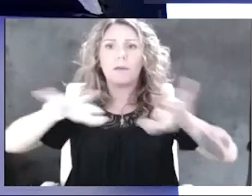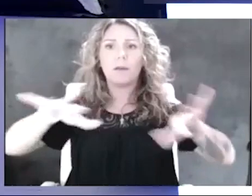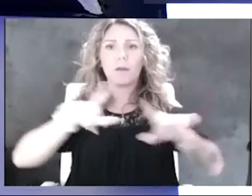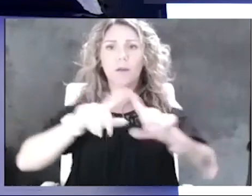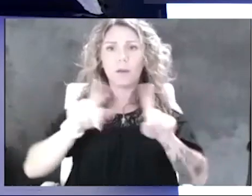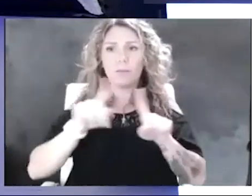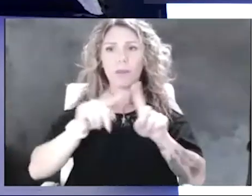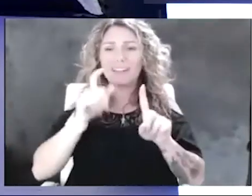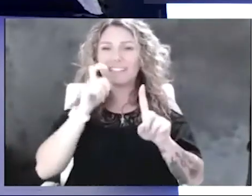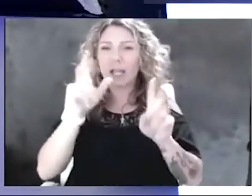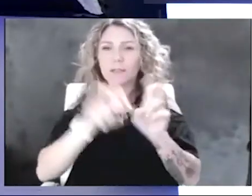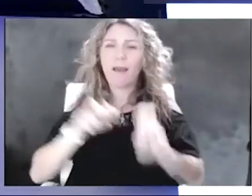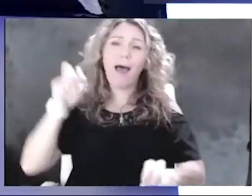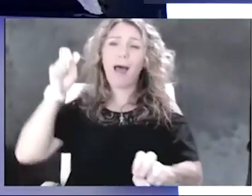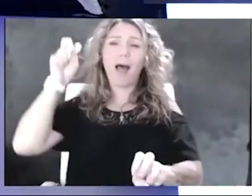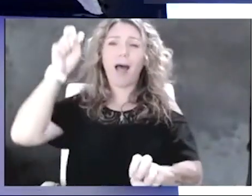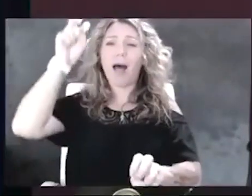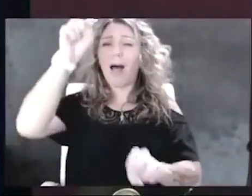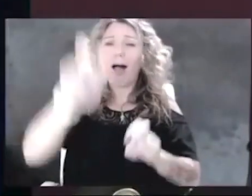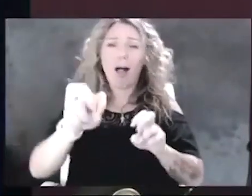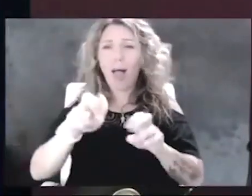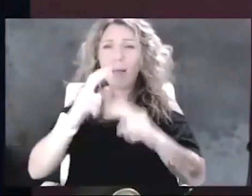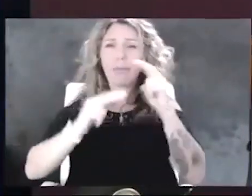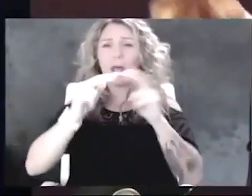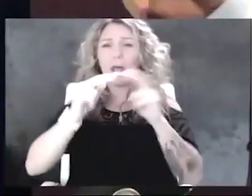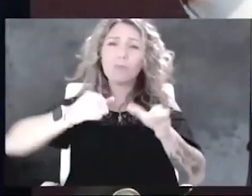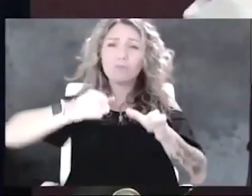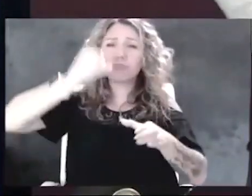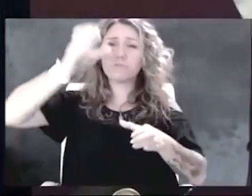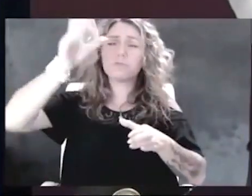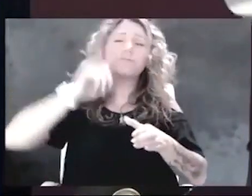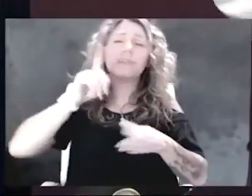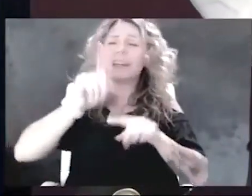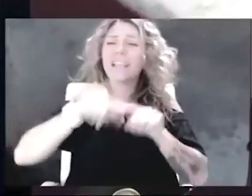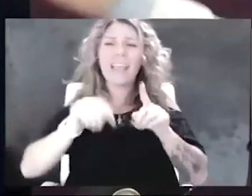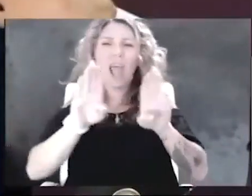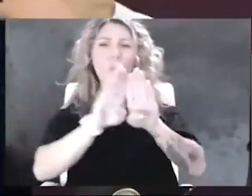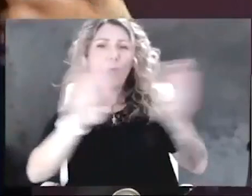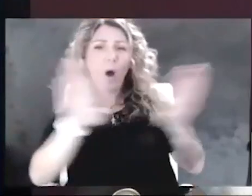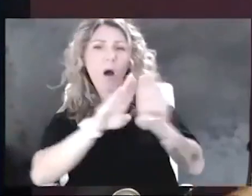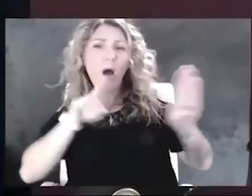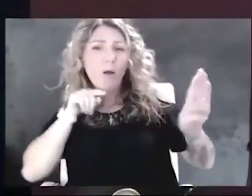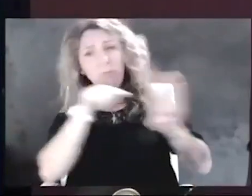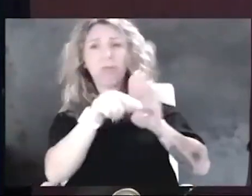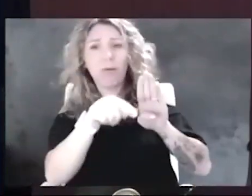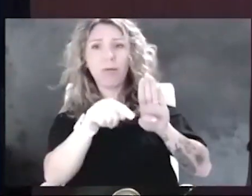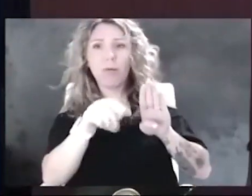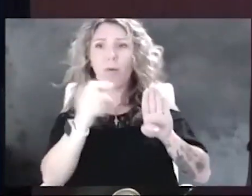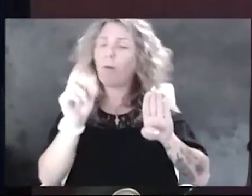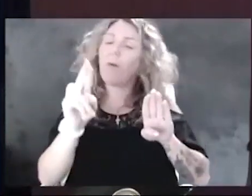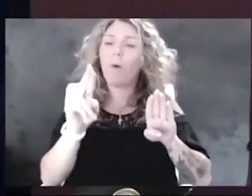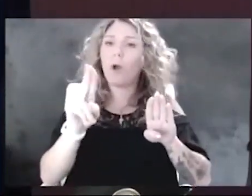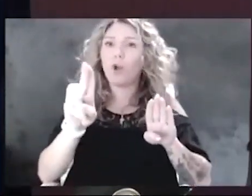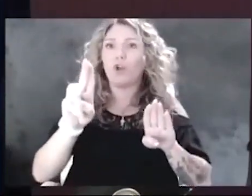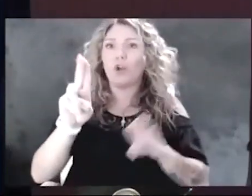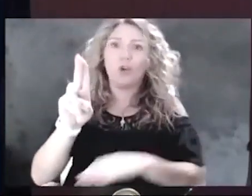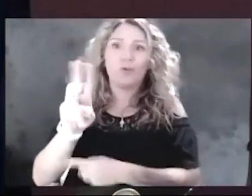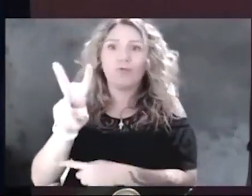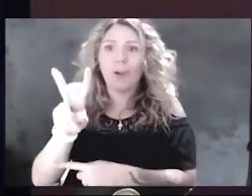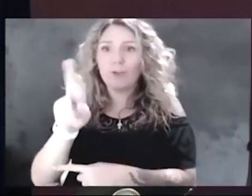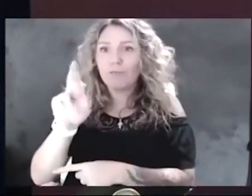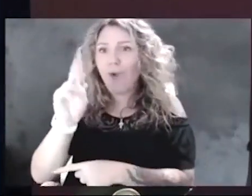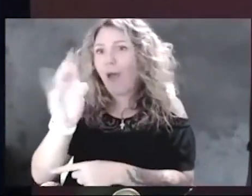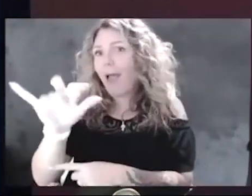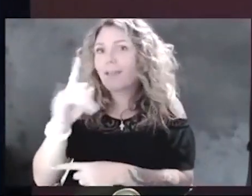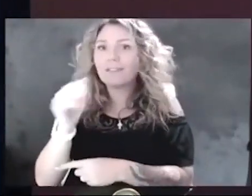single bound. It can't go passing through walls. It can't survive, ultraviolet radiation or whatever, or kryptonite for that matter.